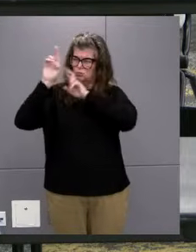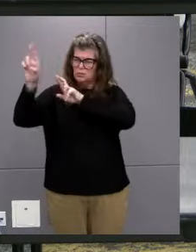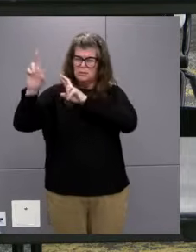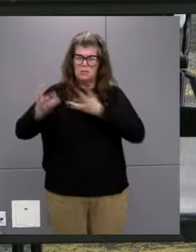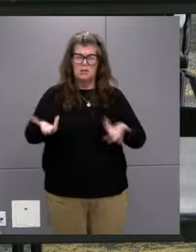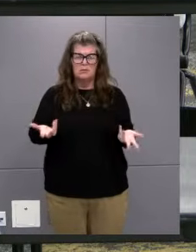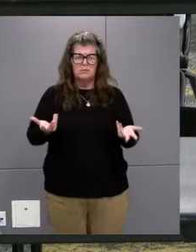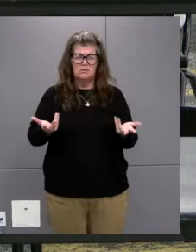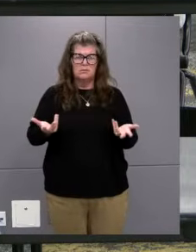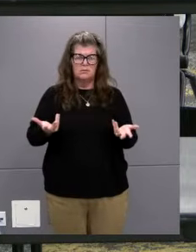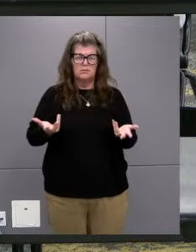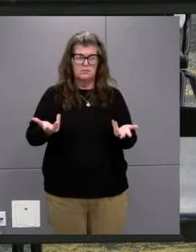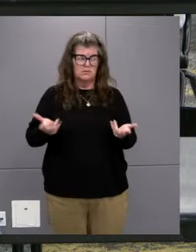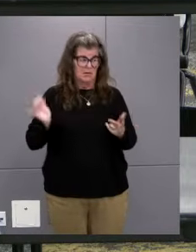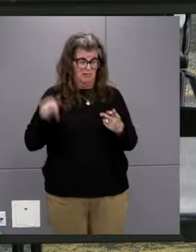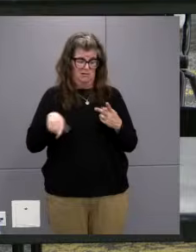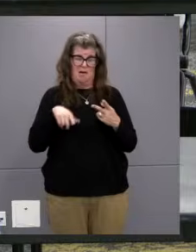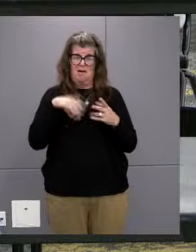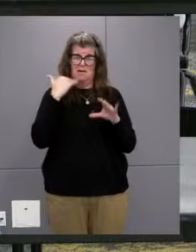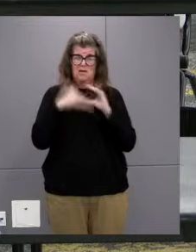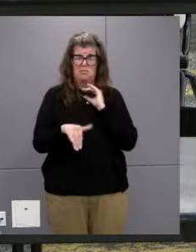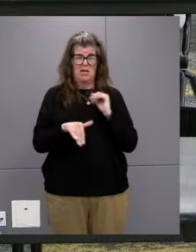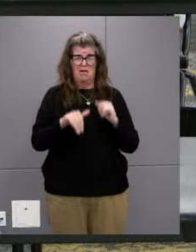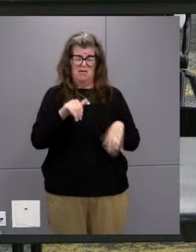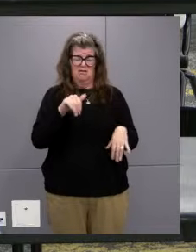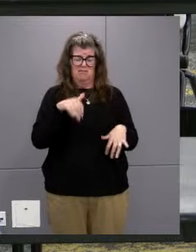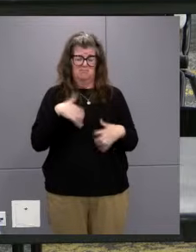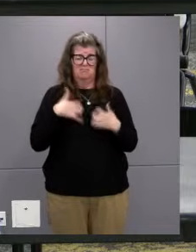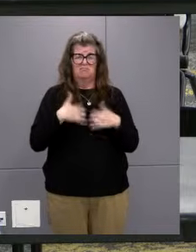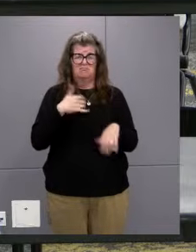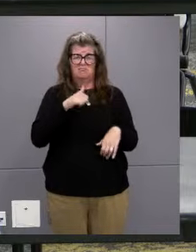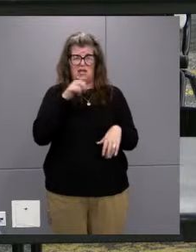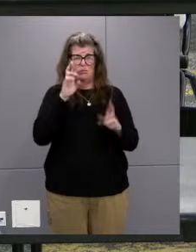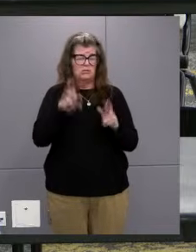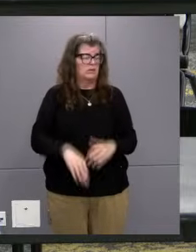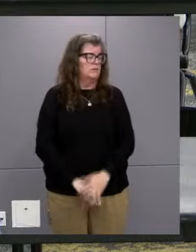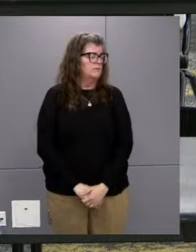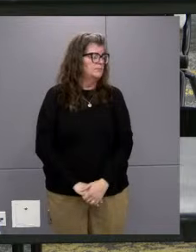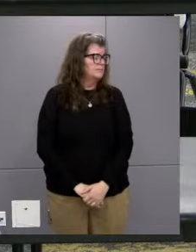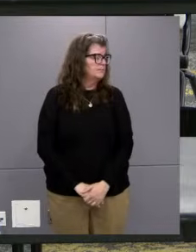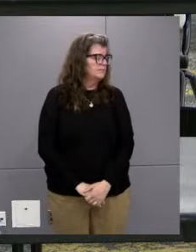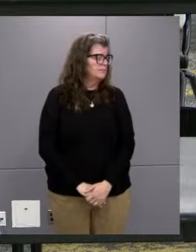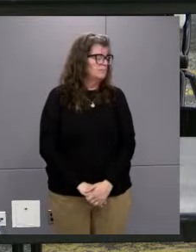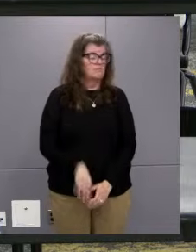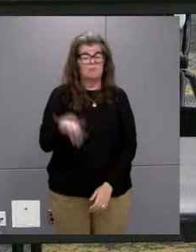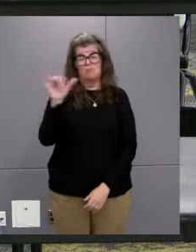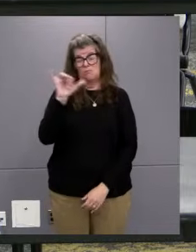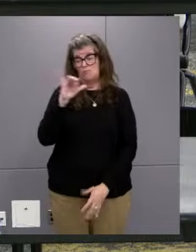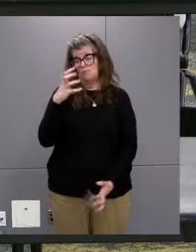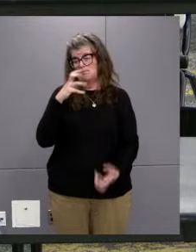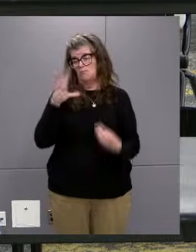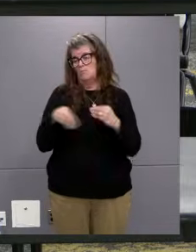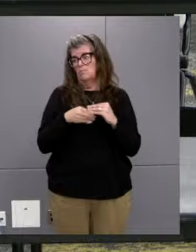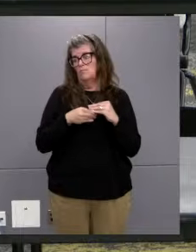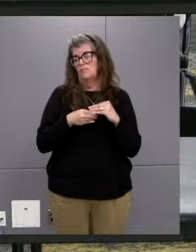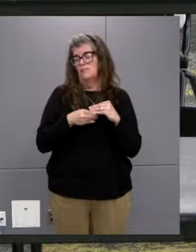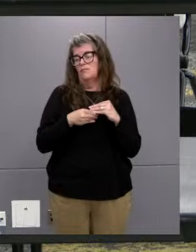And that was a form of disrespect in a sense. I'll also